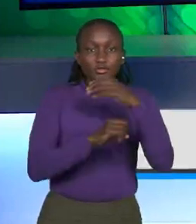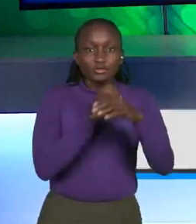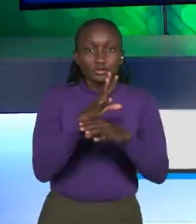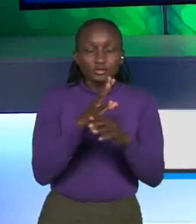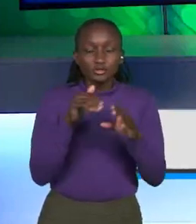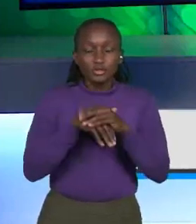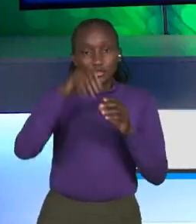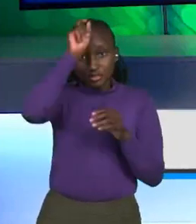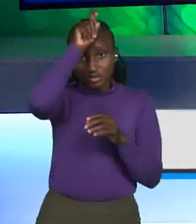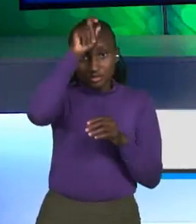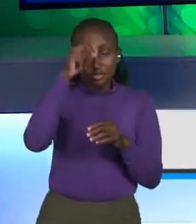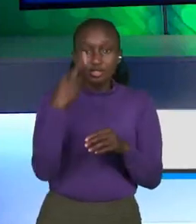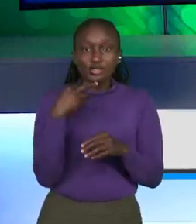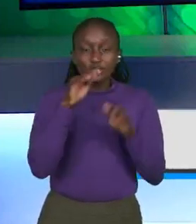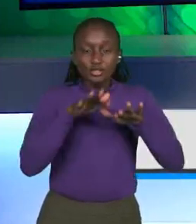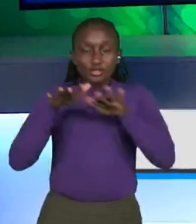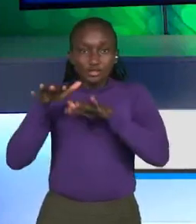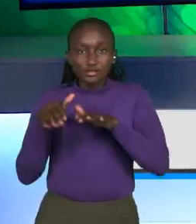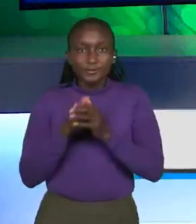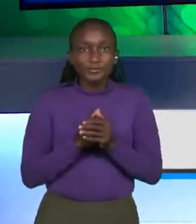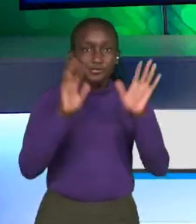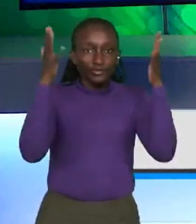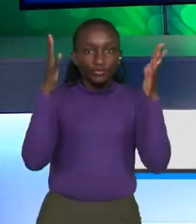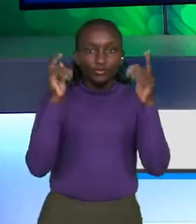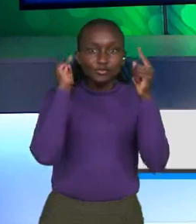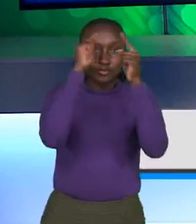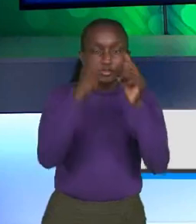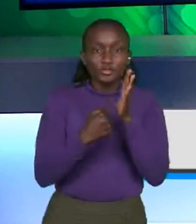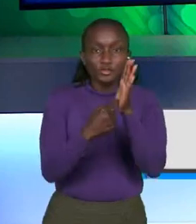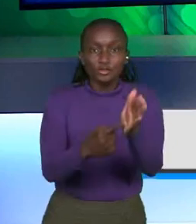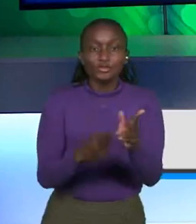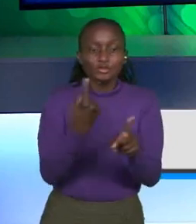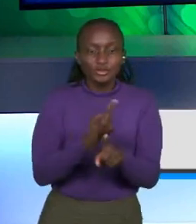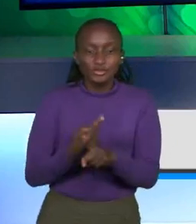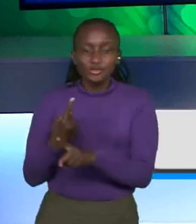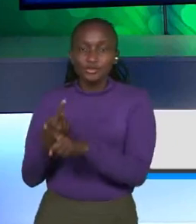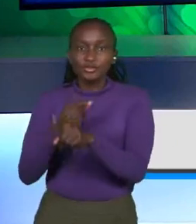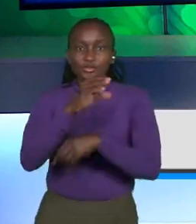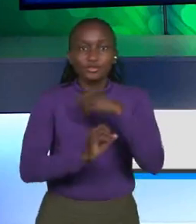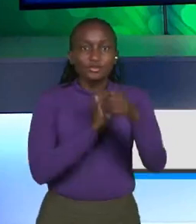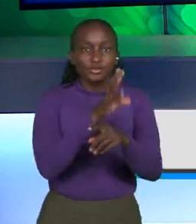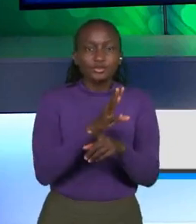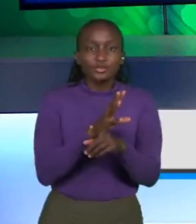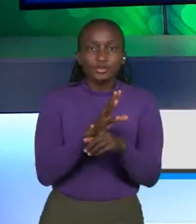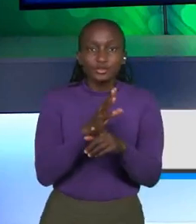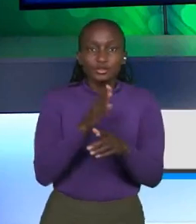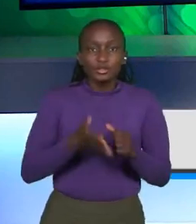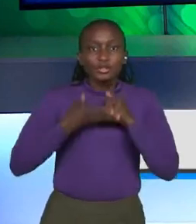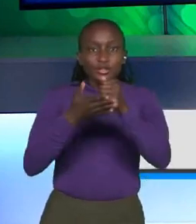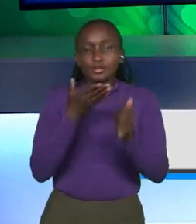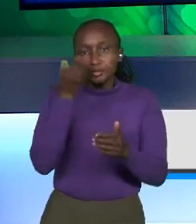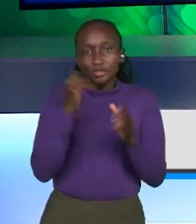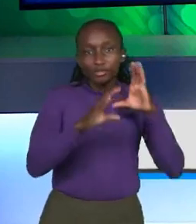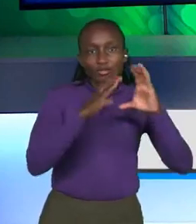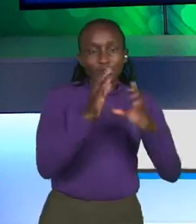in the Egyptian Red Sea Resort of Elguna. The festival aims to showcase a wide variety of films and foster better communication